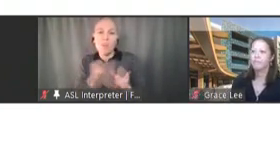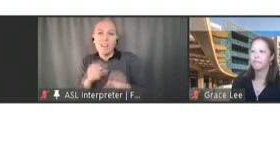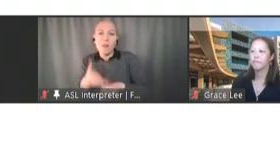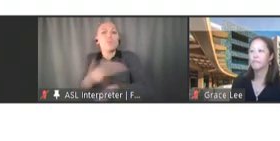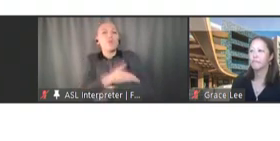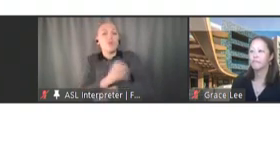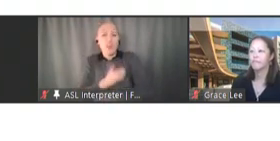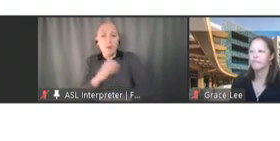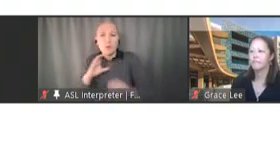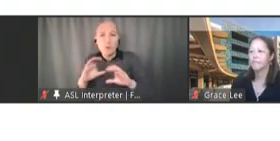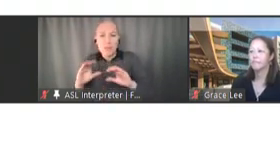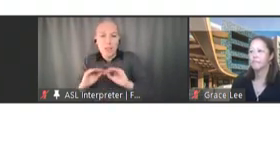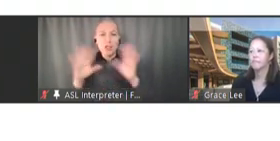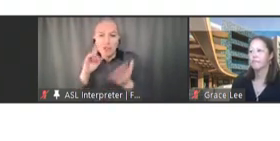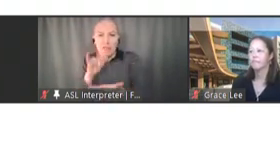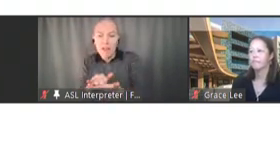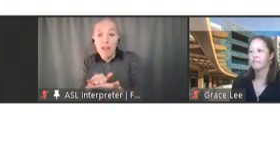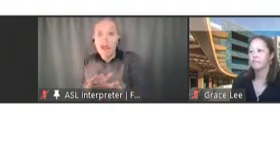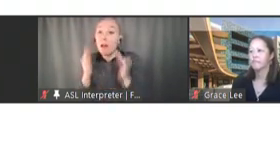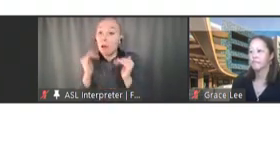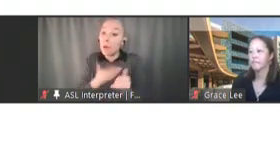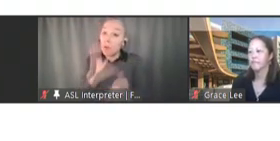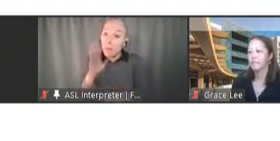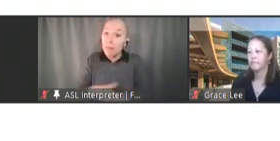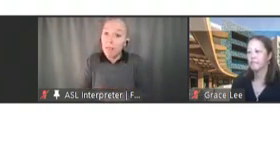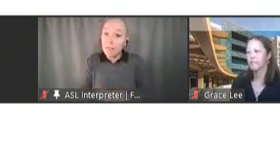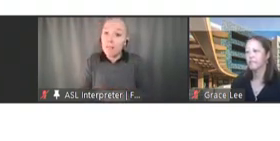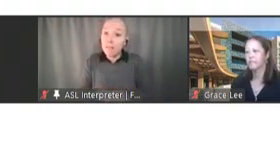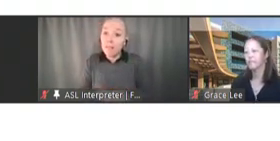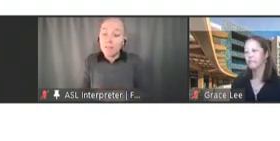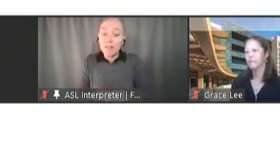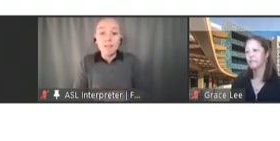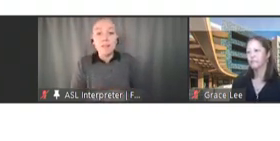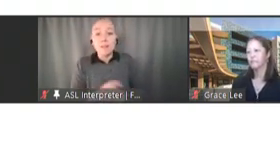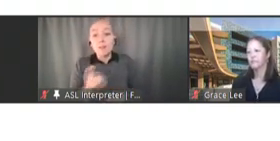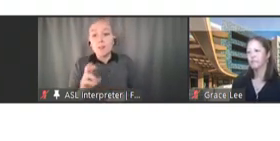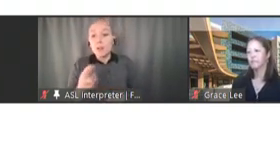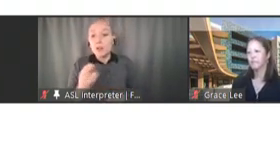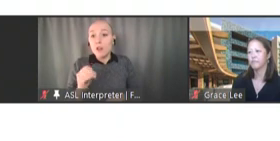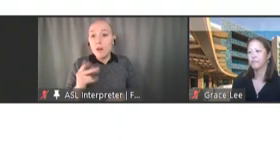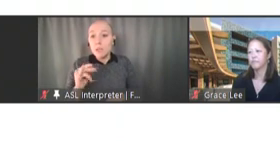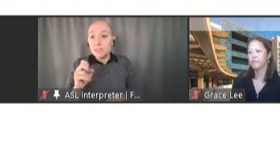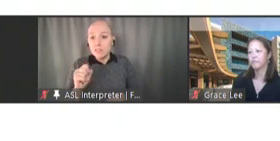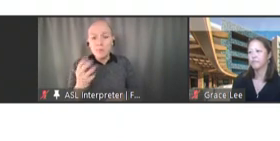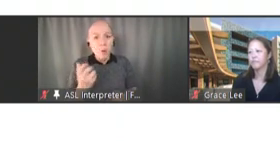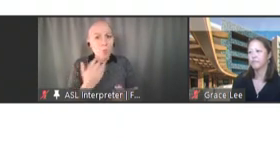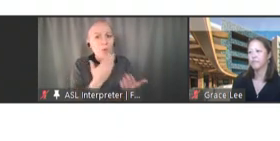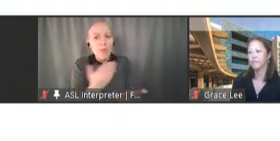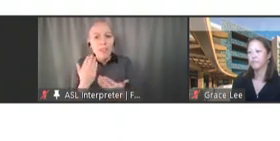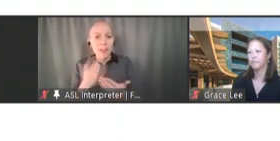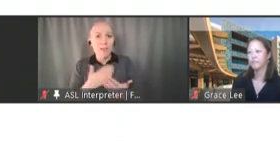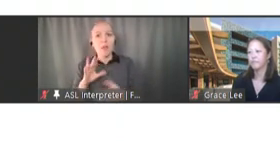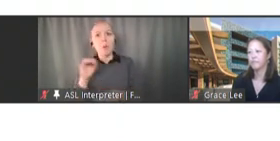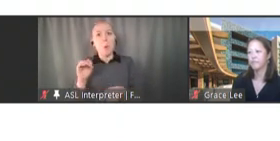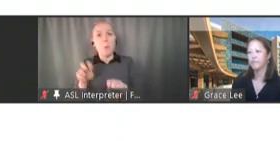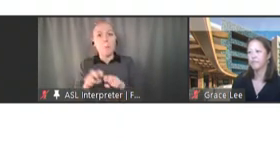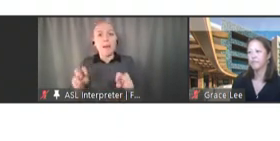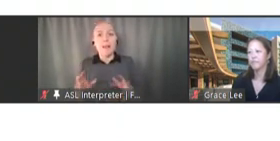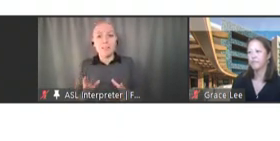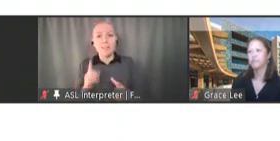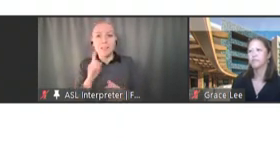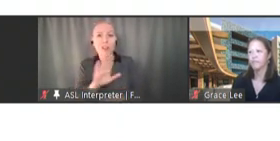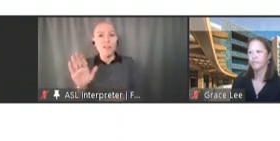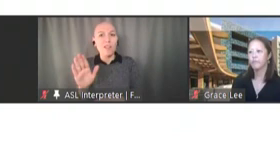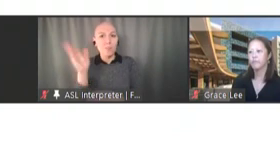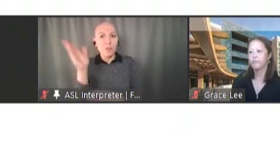All right. Well, I want to thank my co-members of my panel for their participation. Dr. Lee,